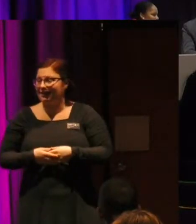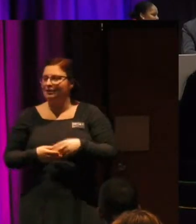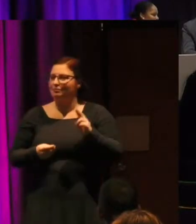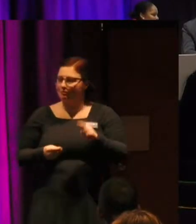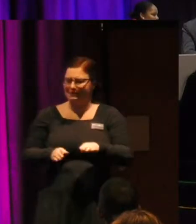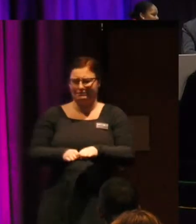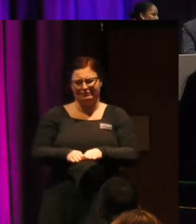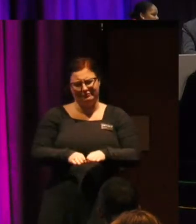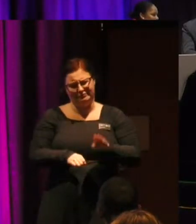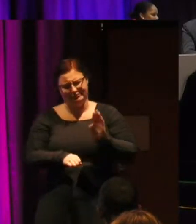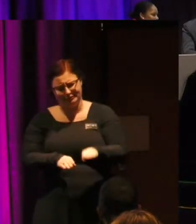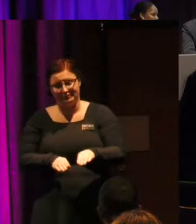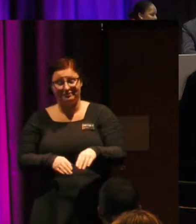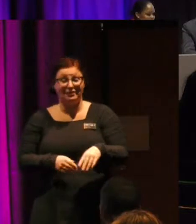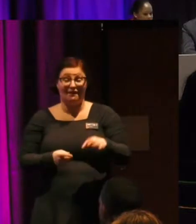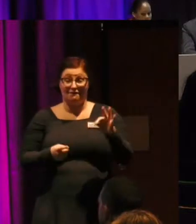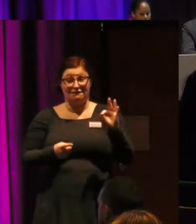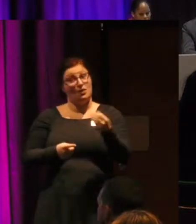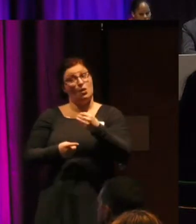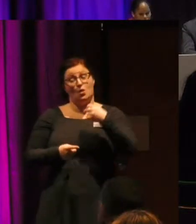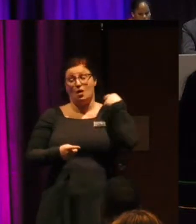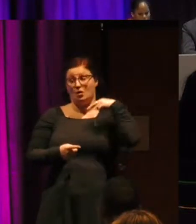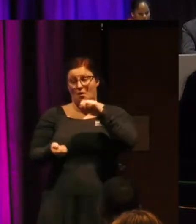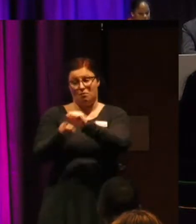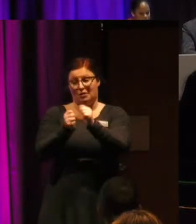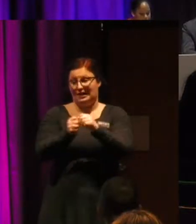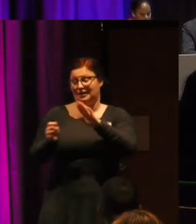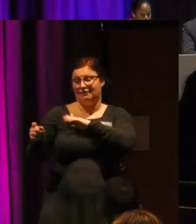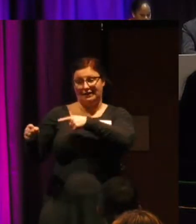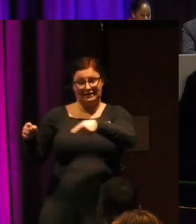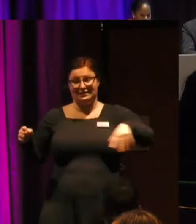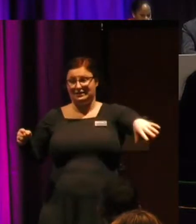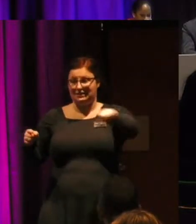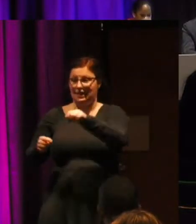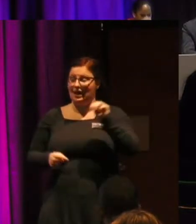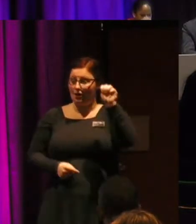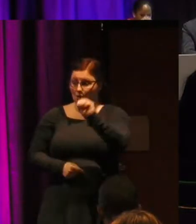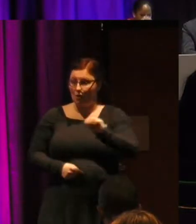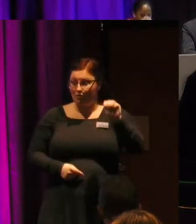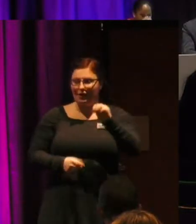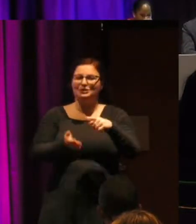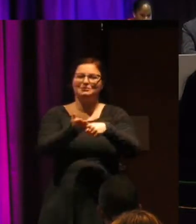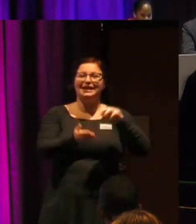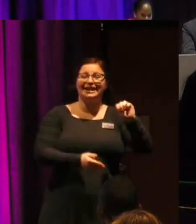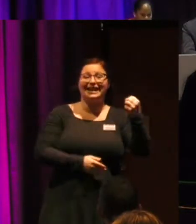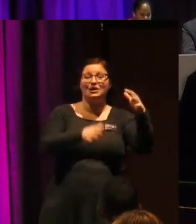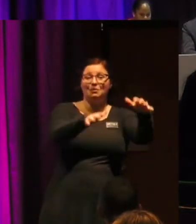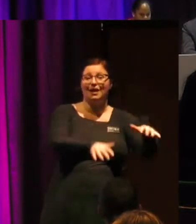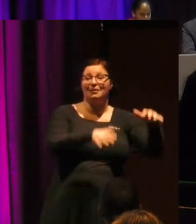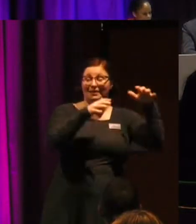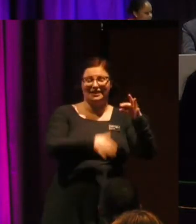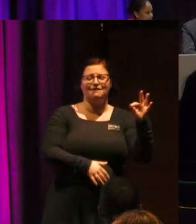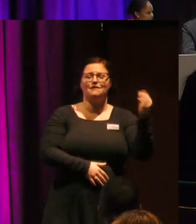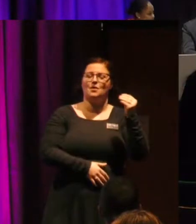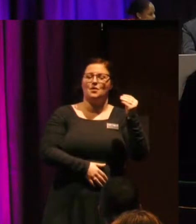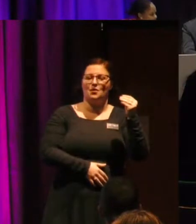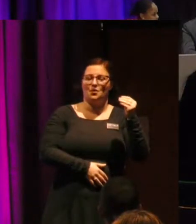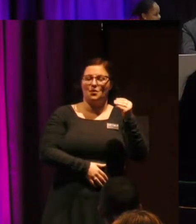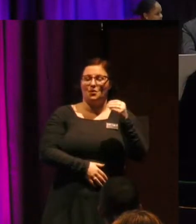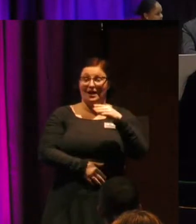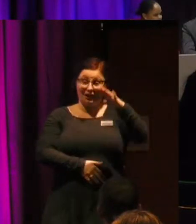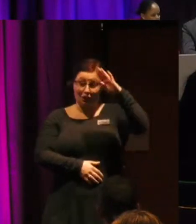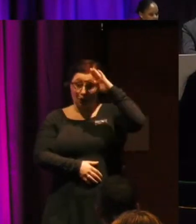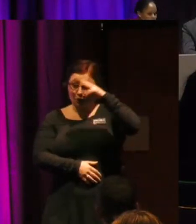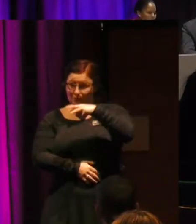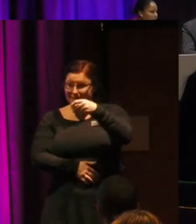step, to be one of the few Roma politicians in Europe, but more specifically in the European Parliament. Misha talks about the